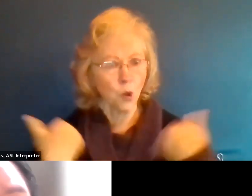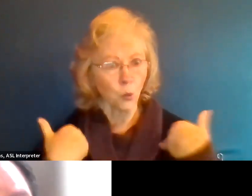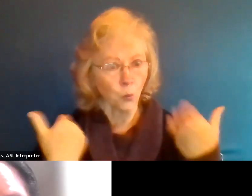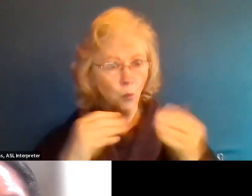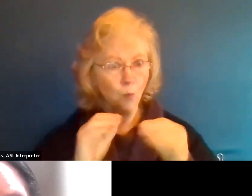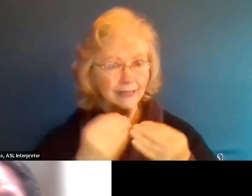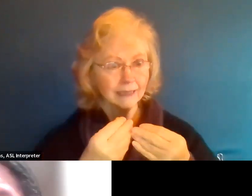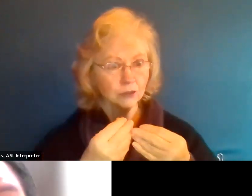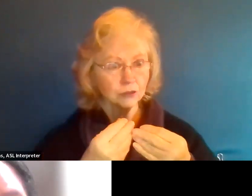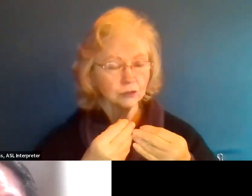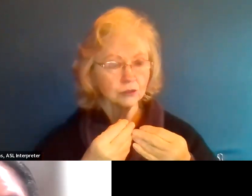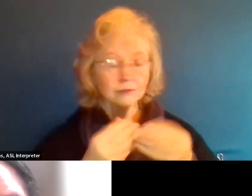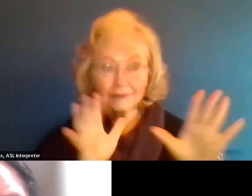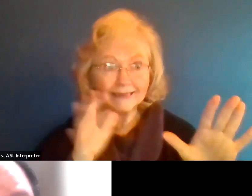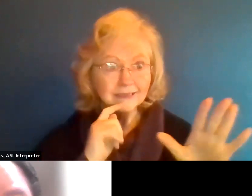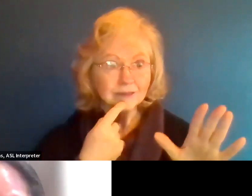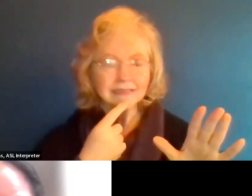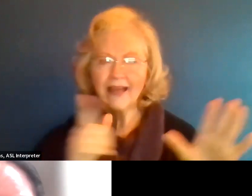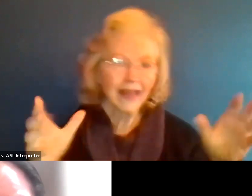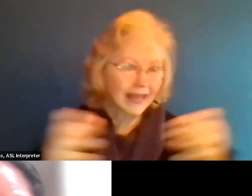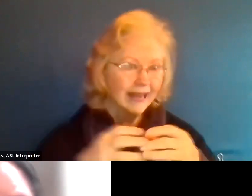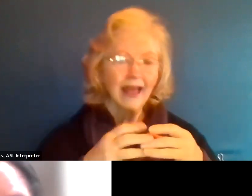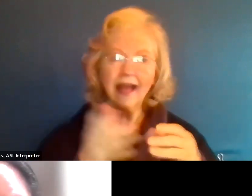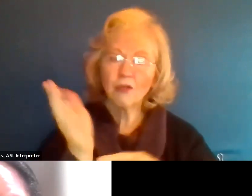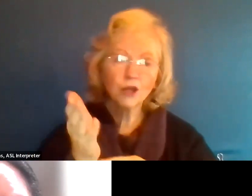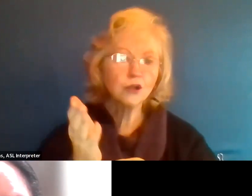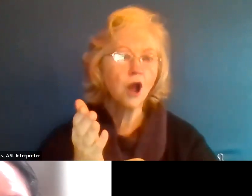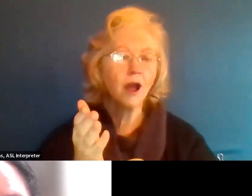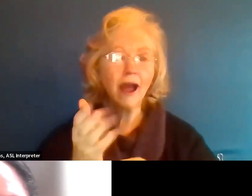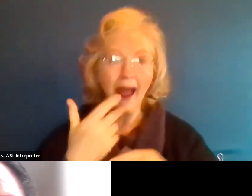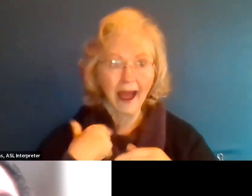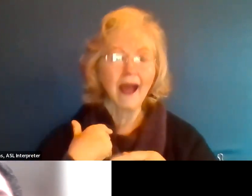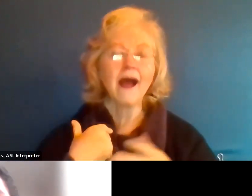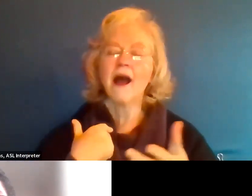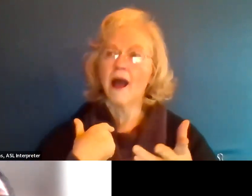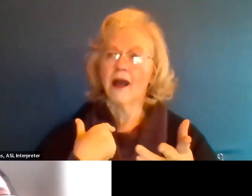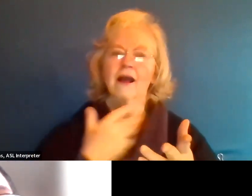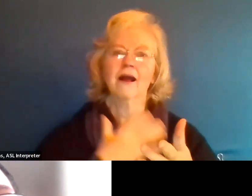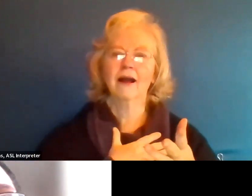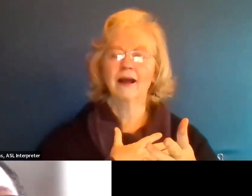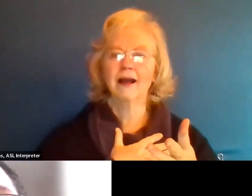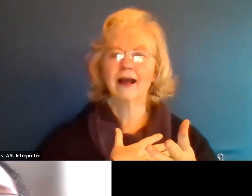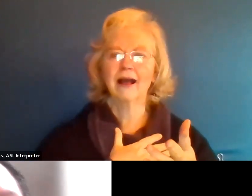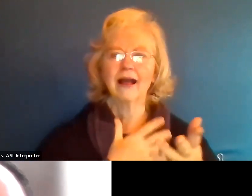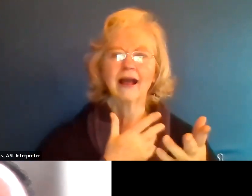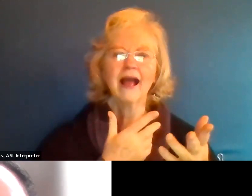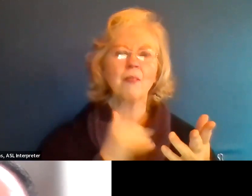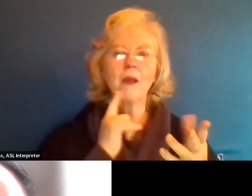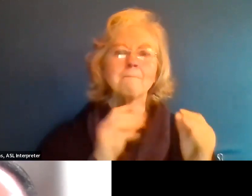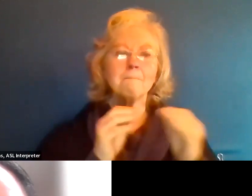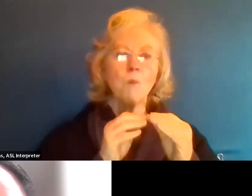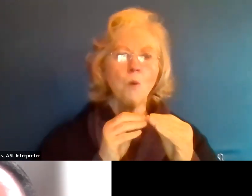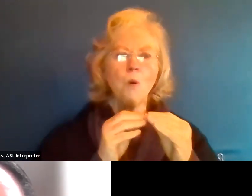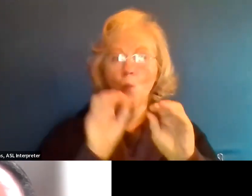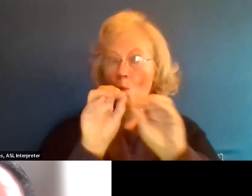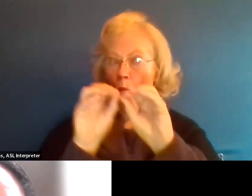they meet and they talk, and I've presented there and just talked with them. And so I think the more there are